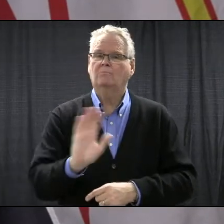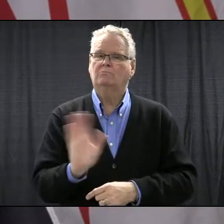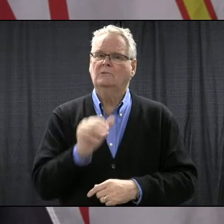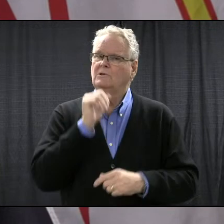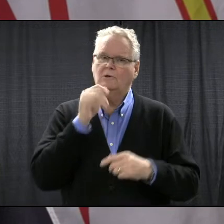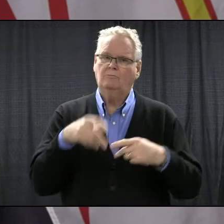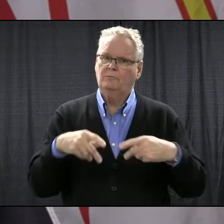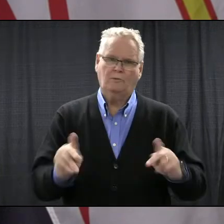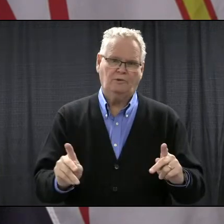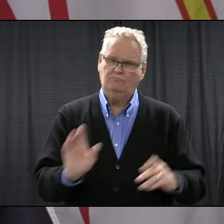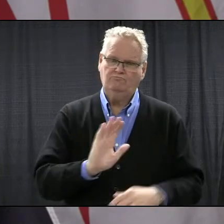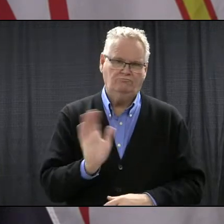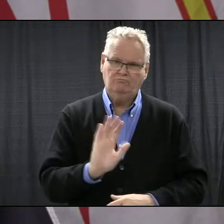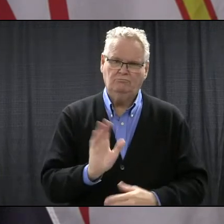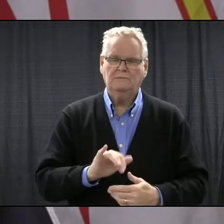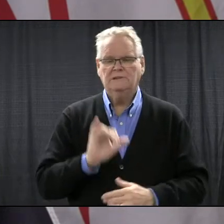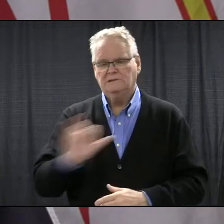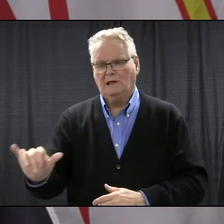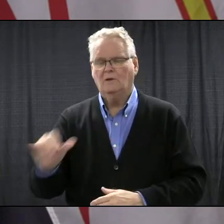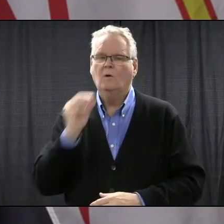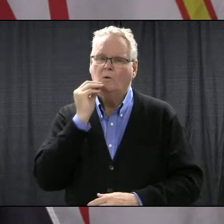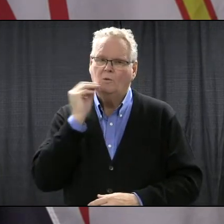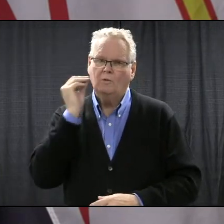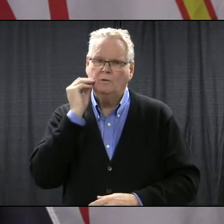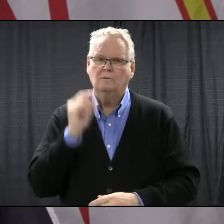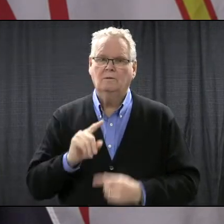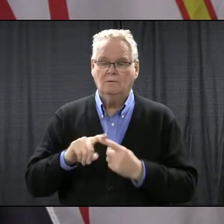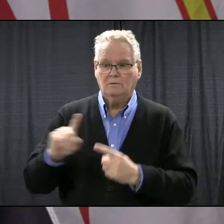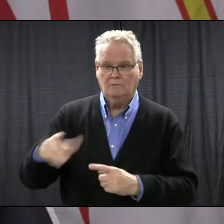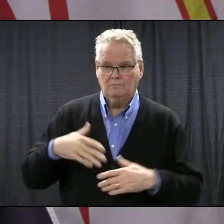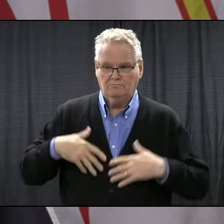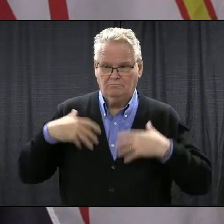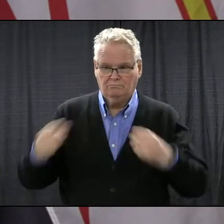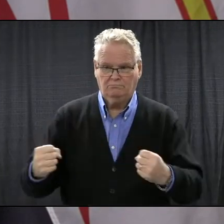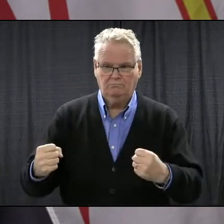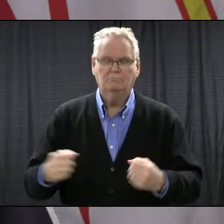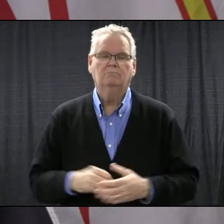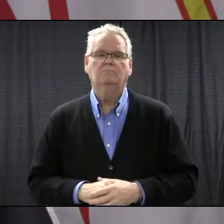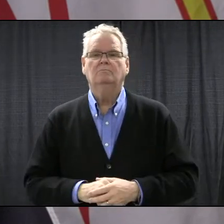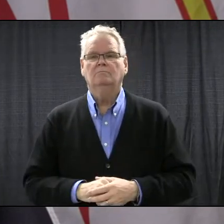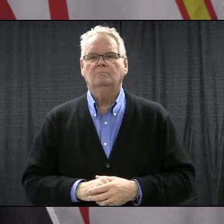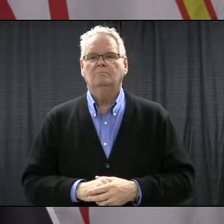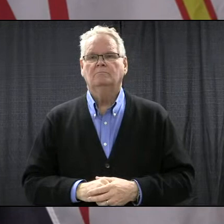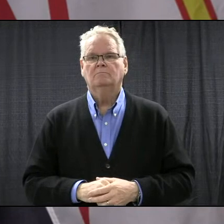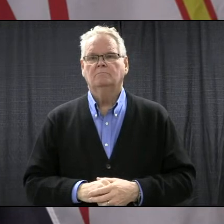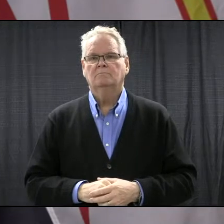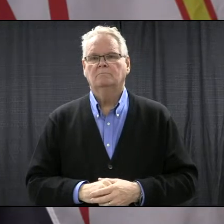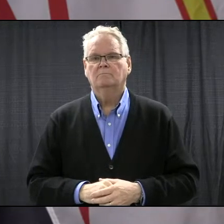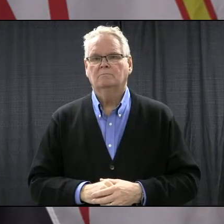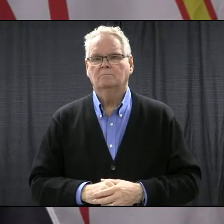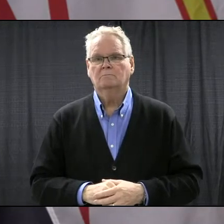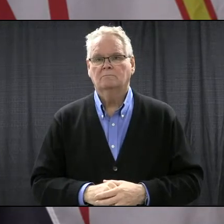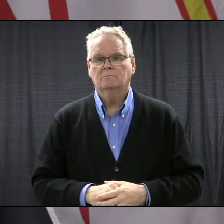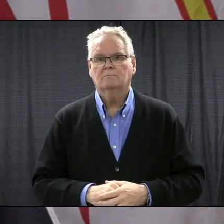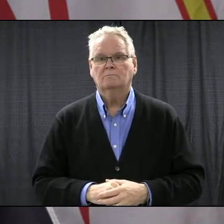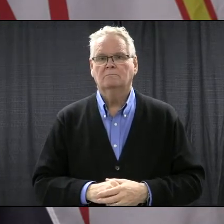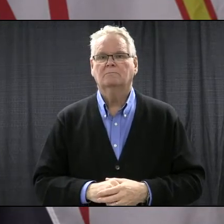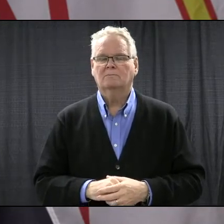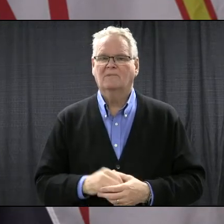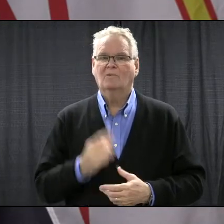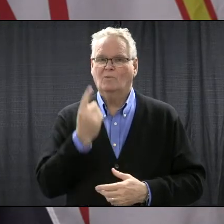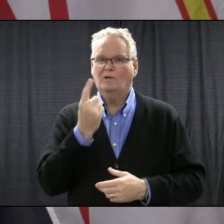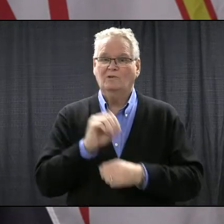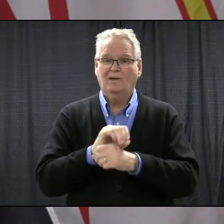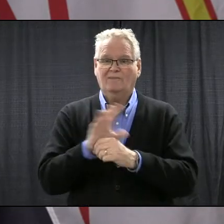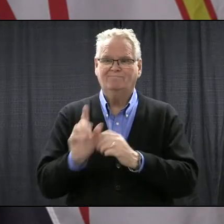of cases in our province is 1,386. As we embark on this significant transition, we must do all we can to get